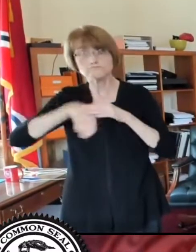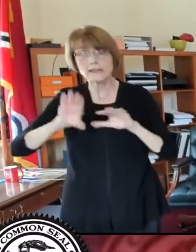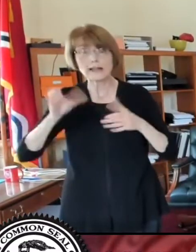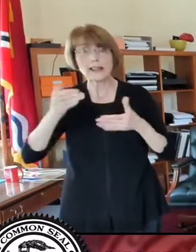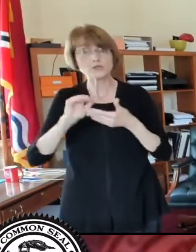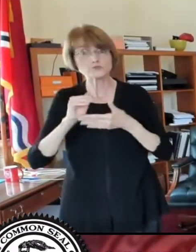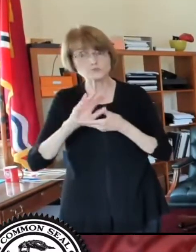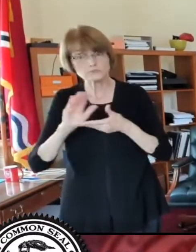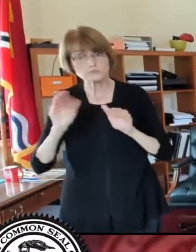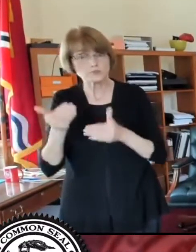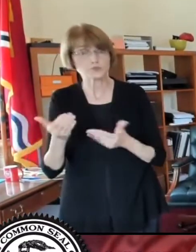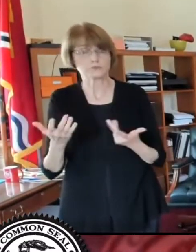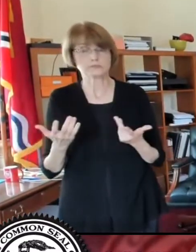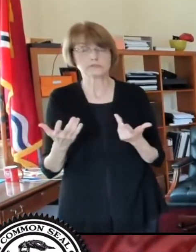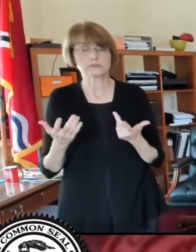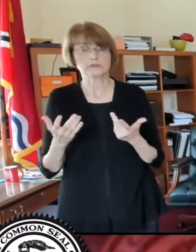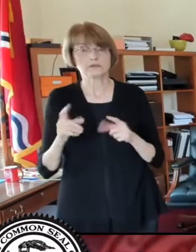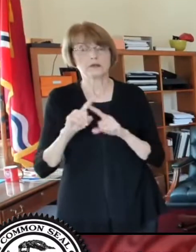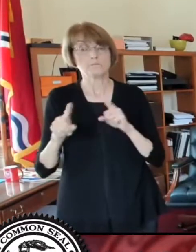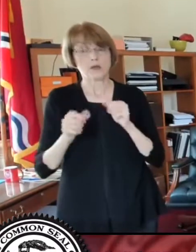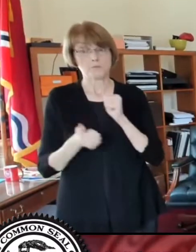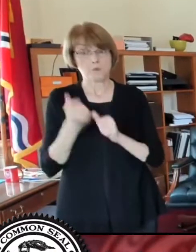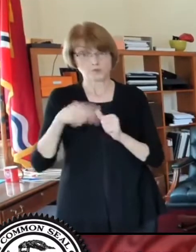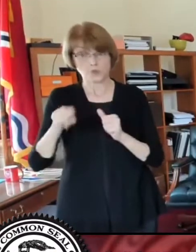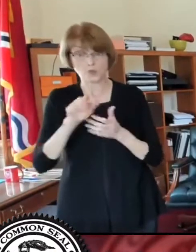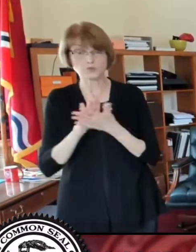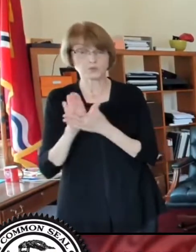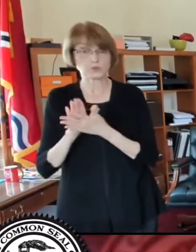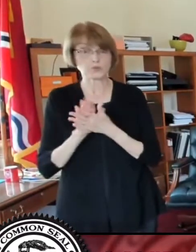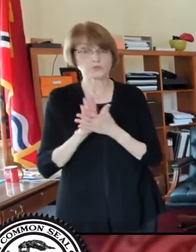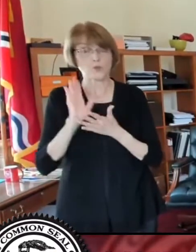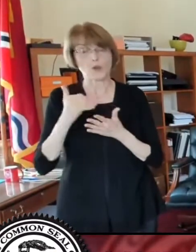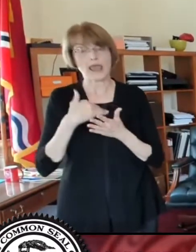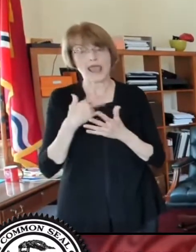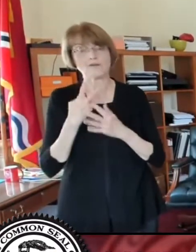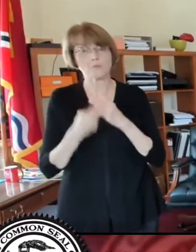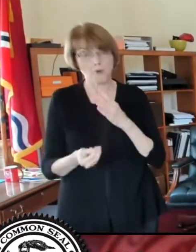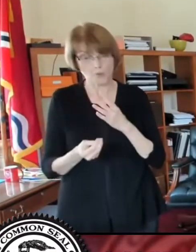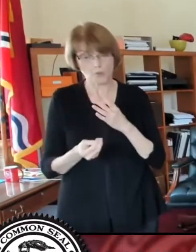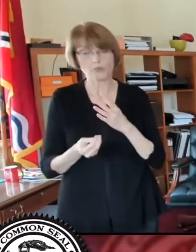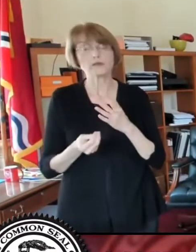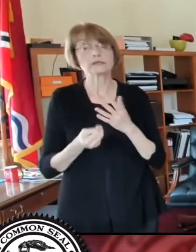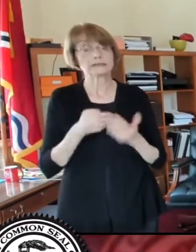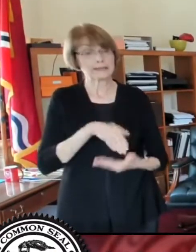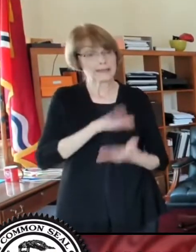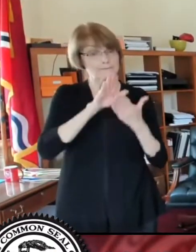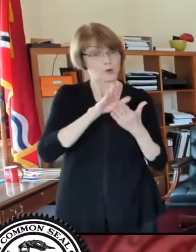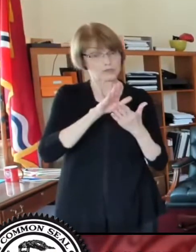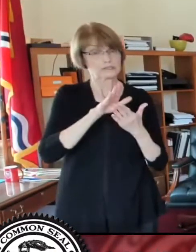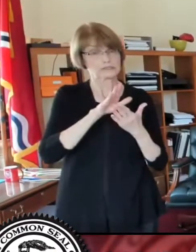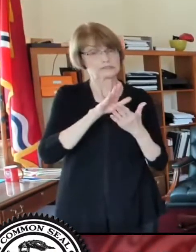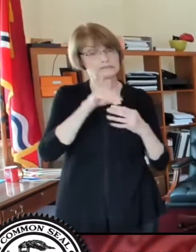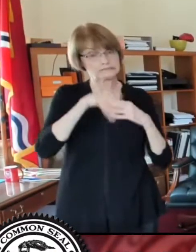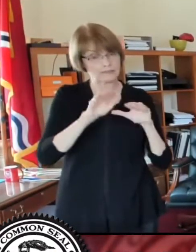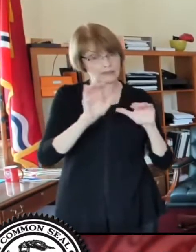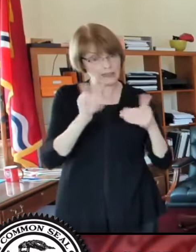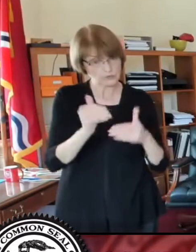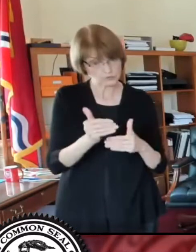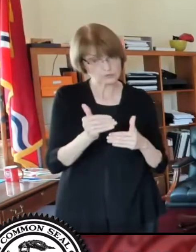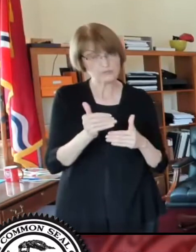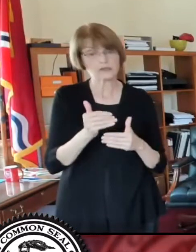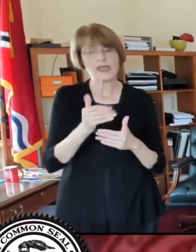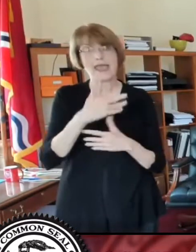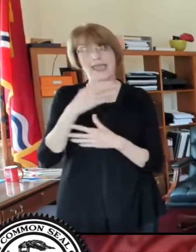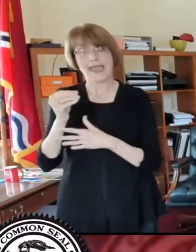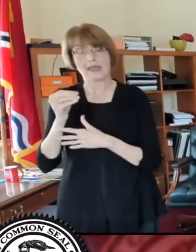And but most of these schools will probably have both an in-person as well as an online component.